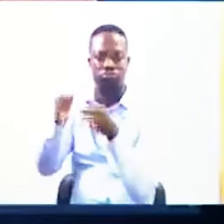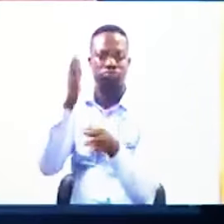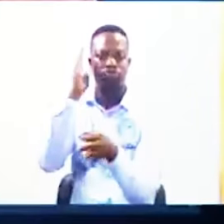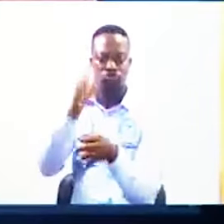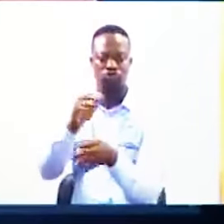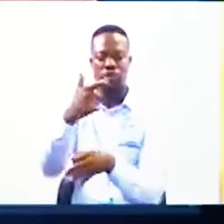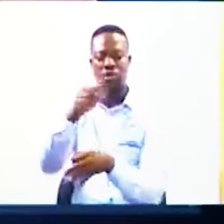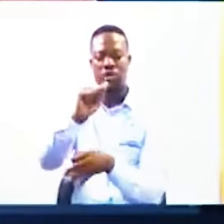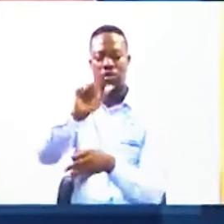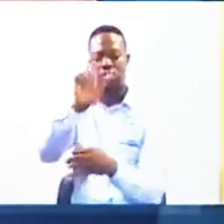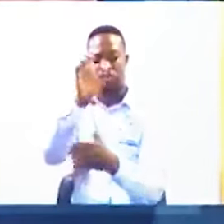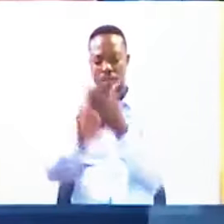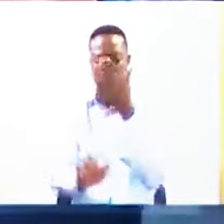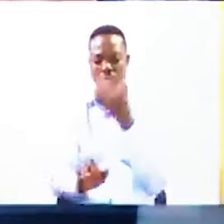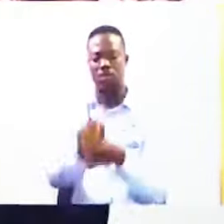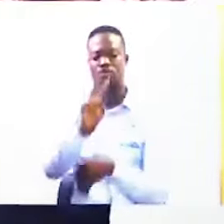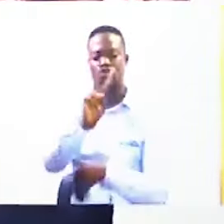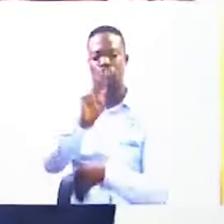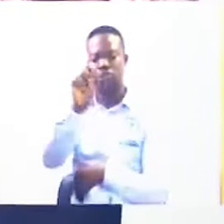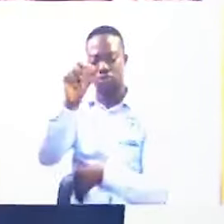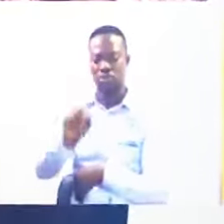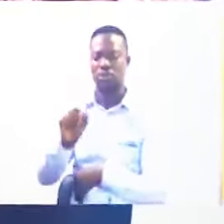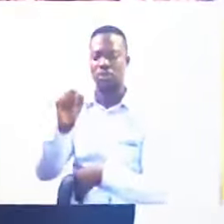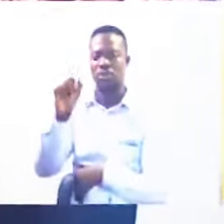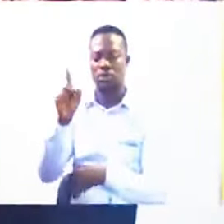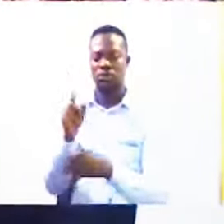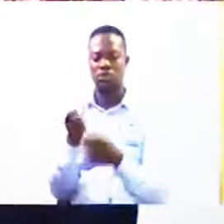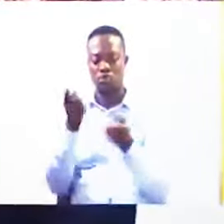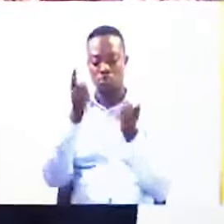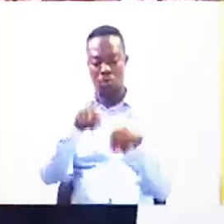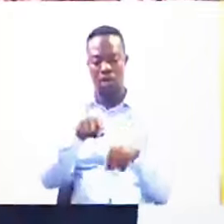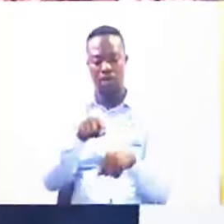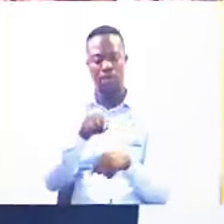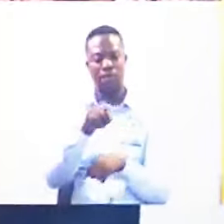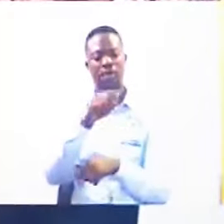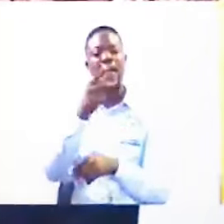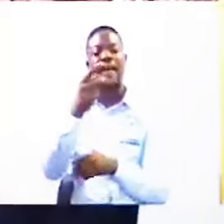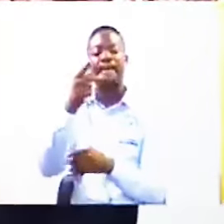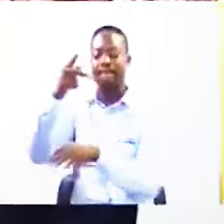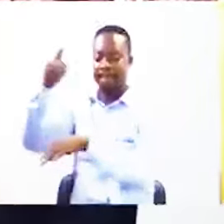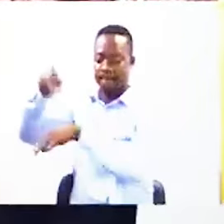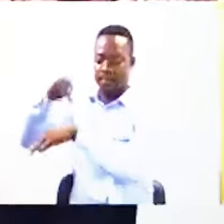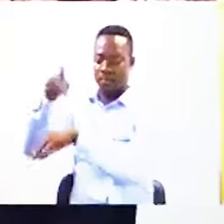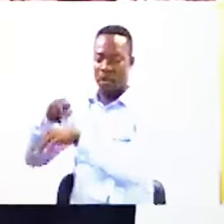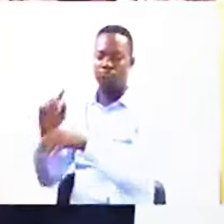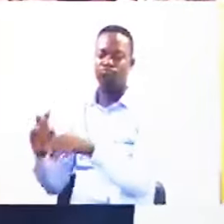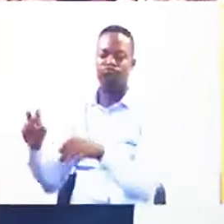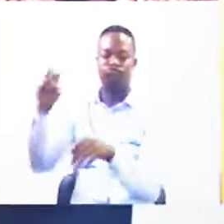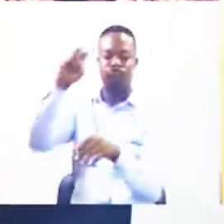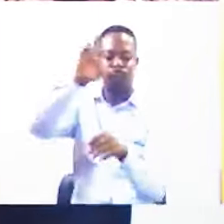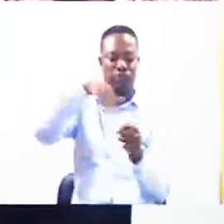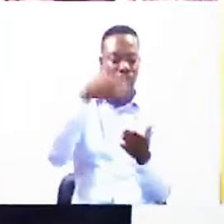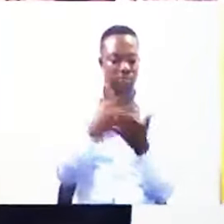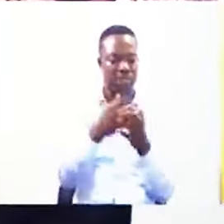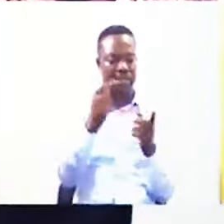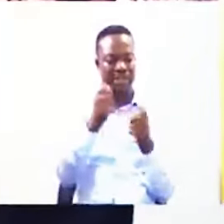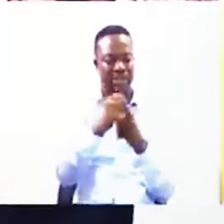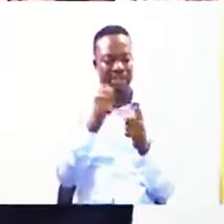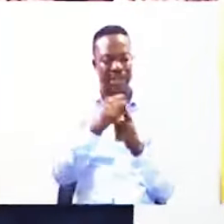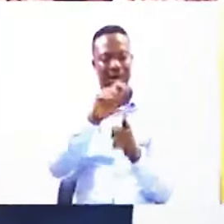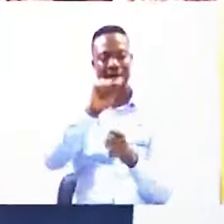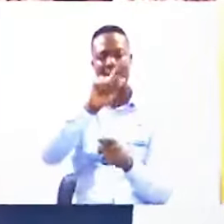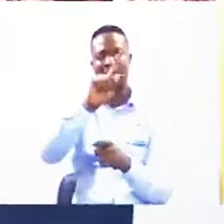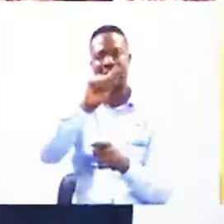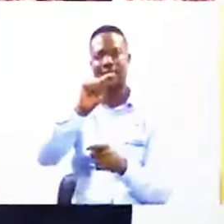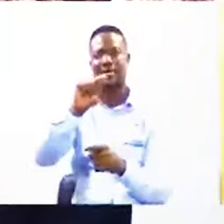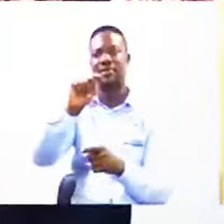Galatians chapter 2 verse 11. When Cephas, that is Peter, came to Antioch, I opposed him